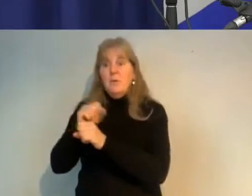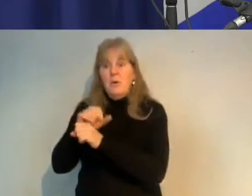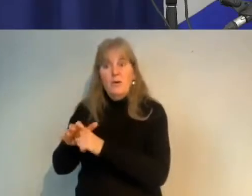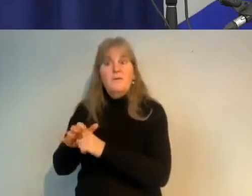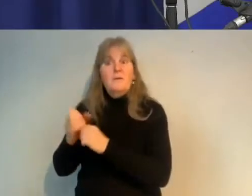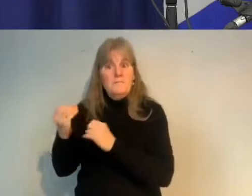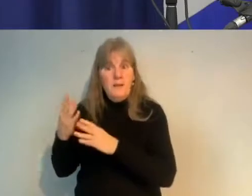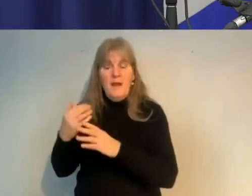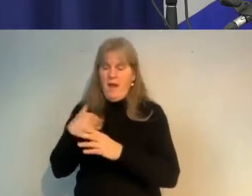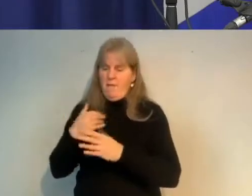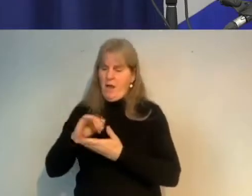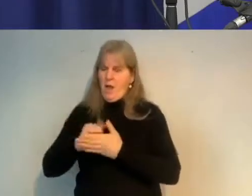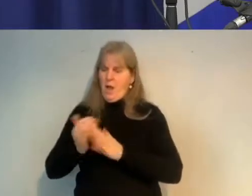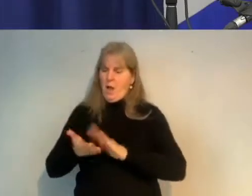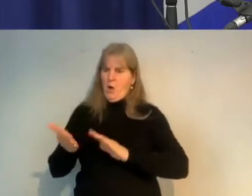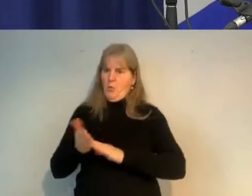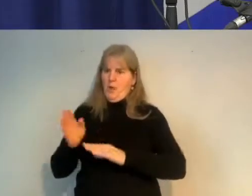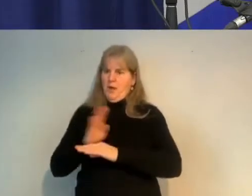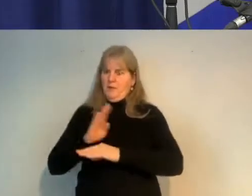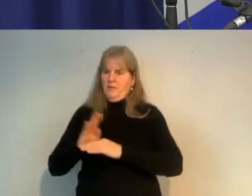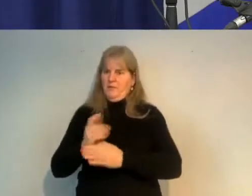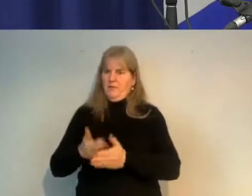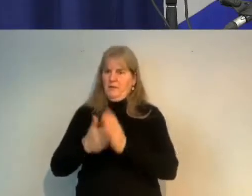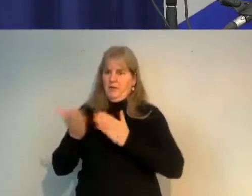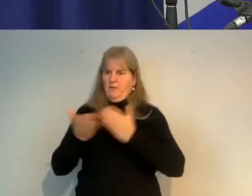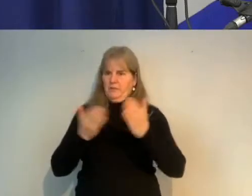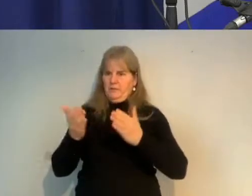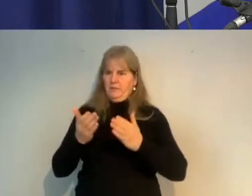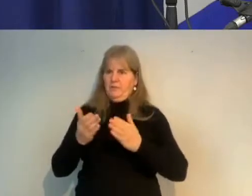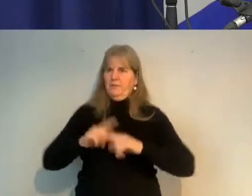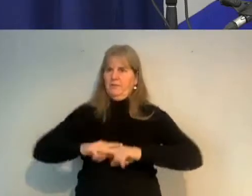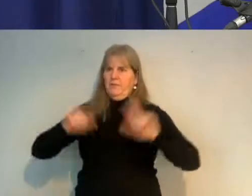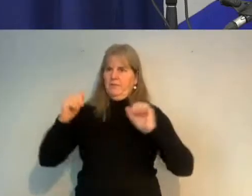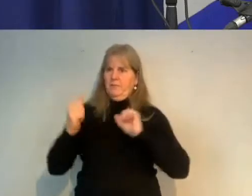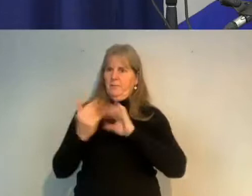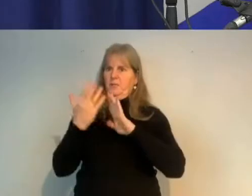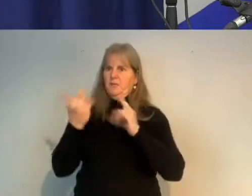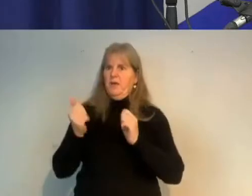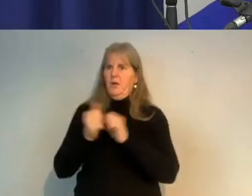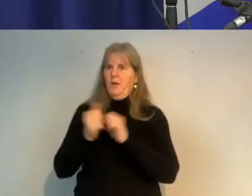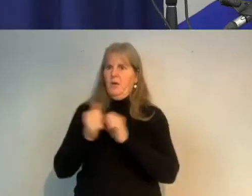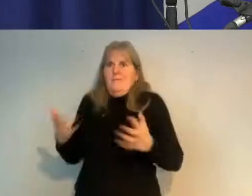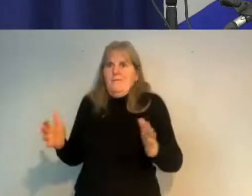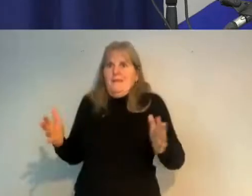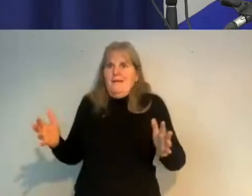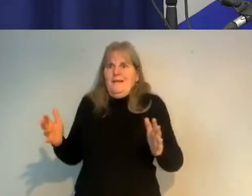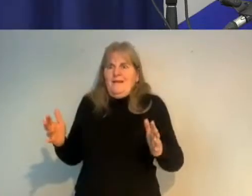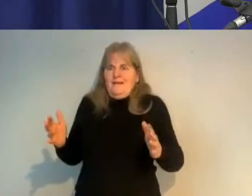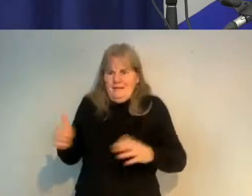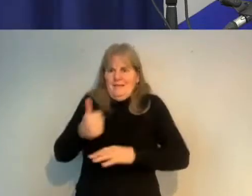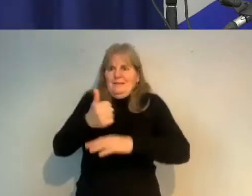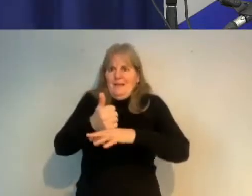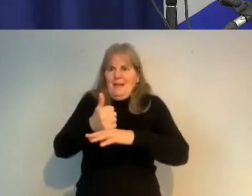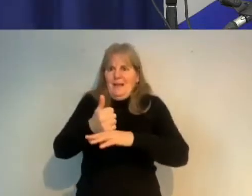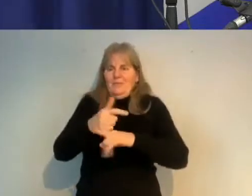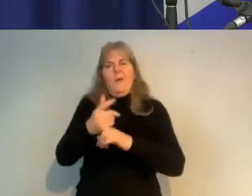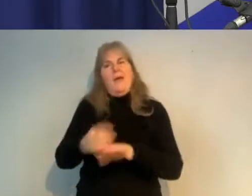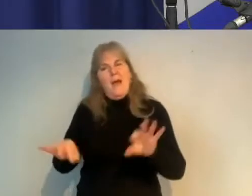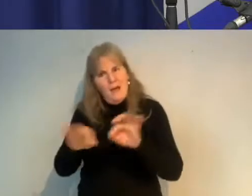businesses, and essential services in all parts of our lives with COVID. This is all so important now and has trained us for what we are